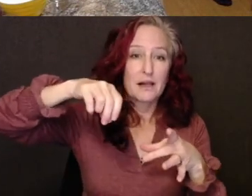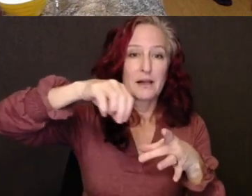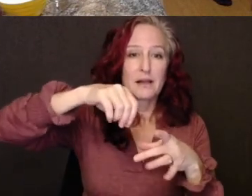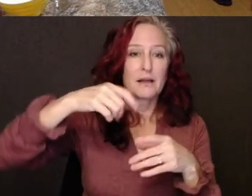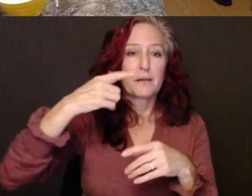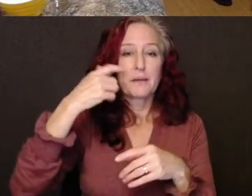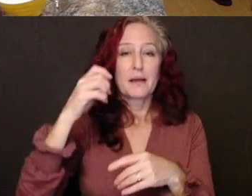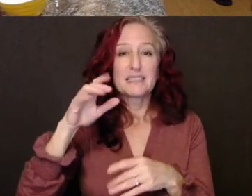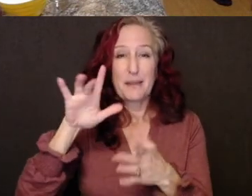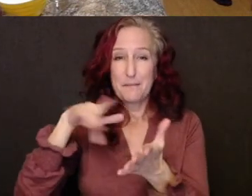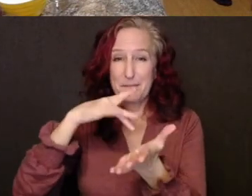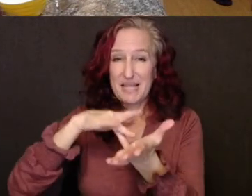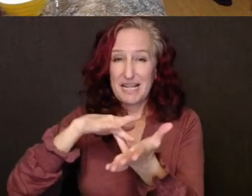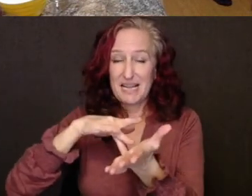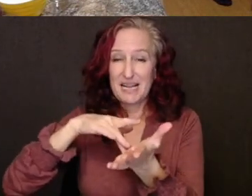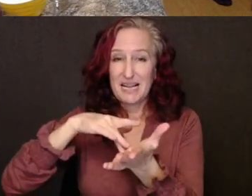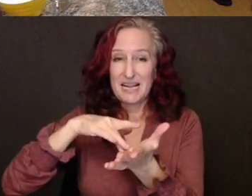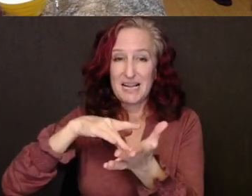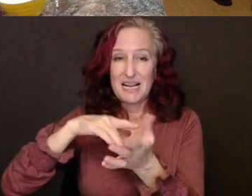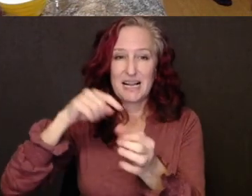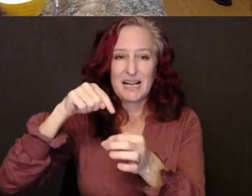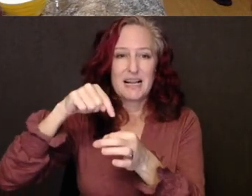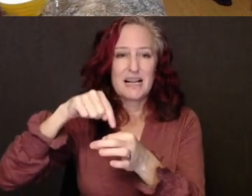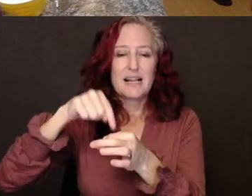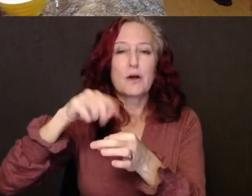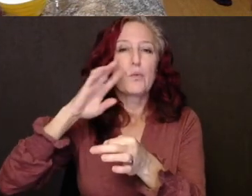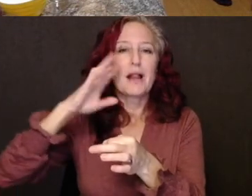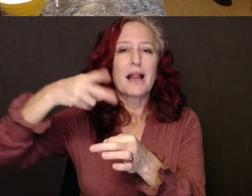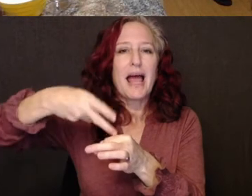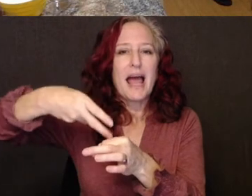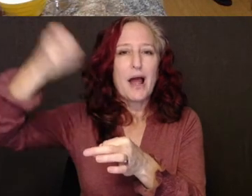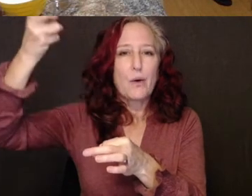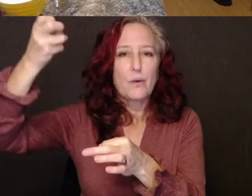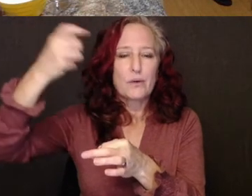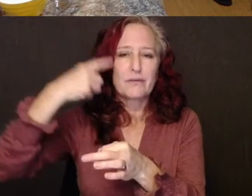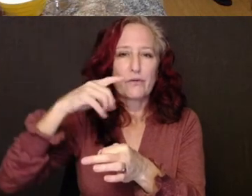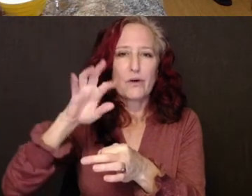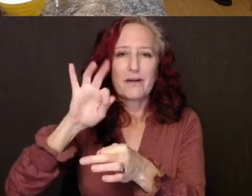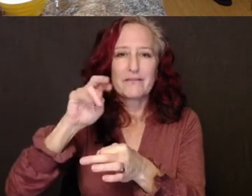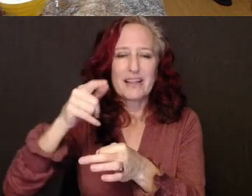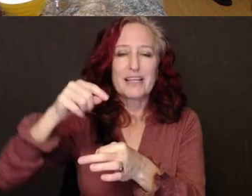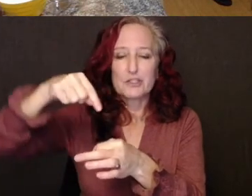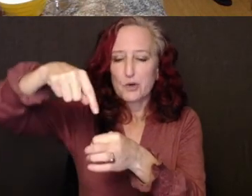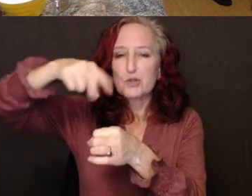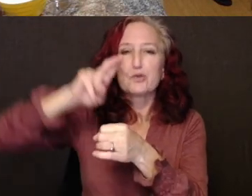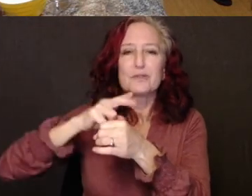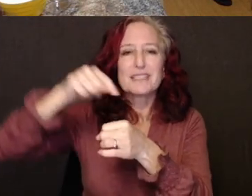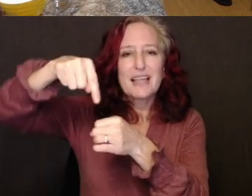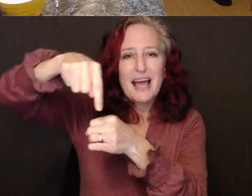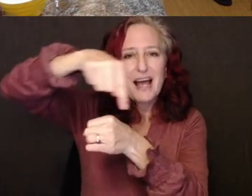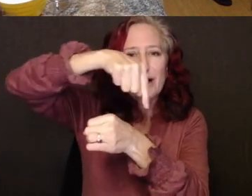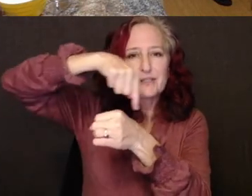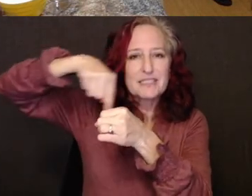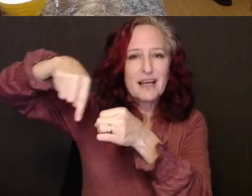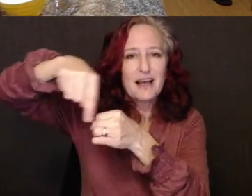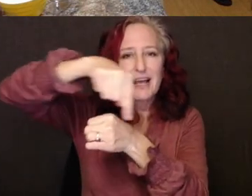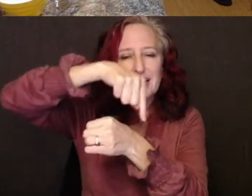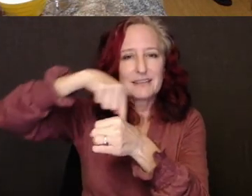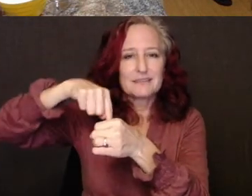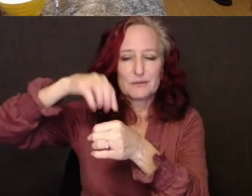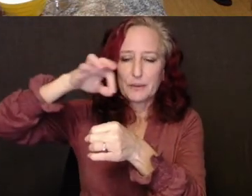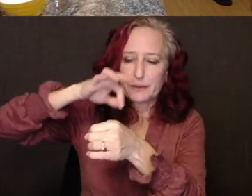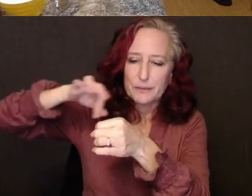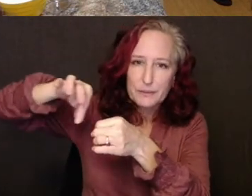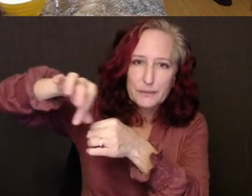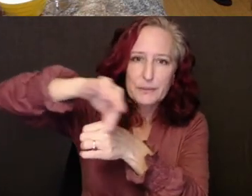holds the crunch of the sugar. And so I do a little circle.